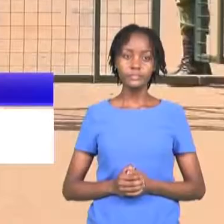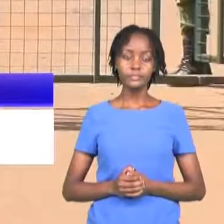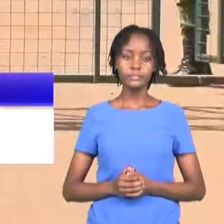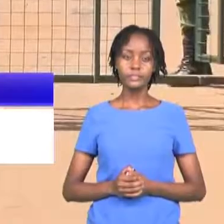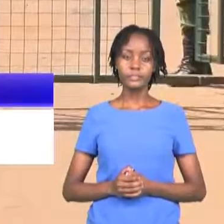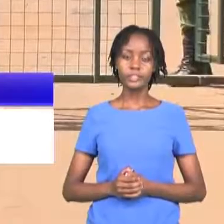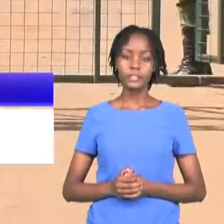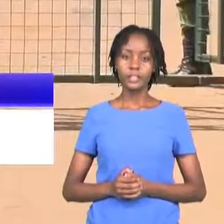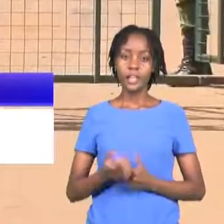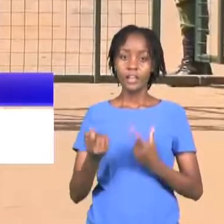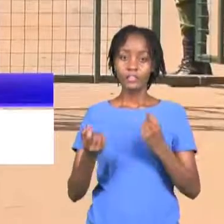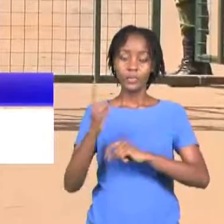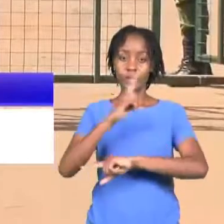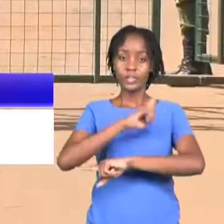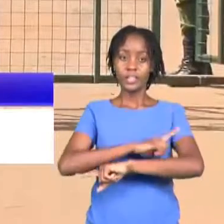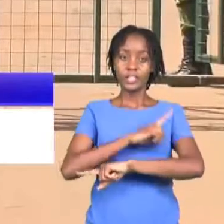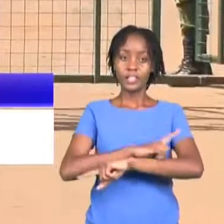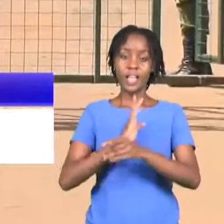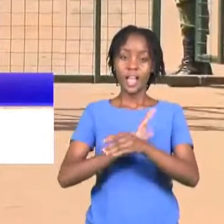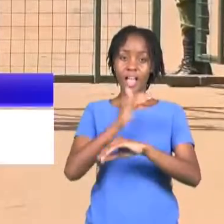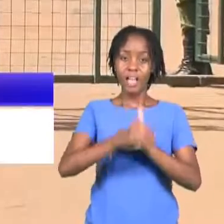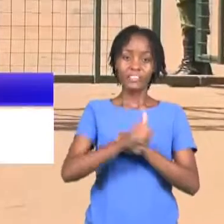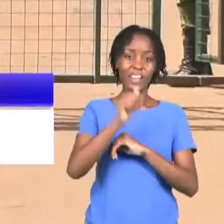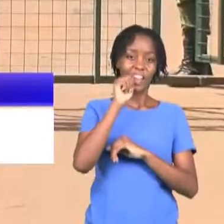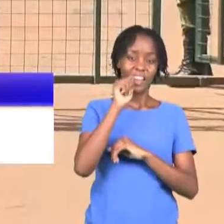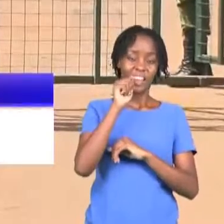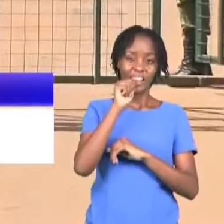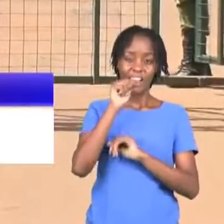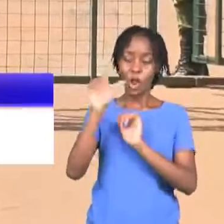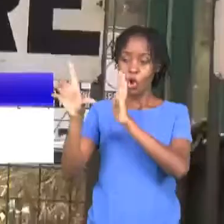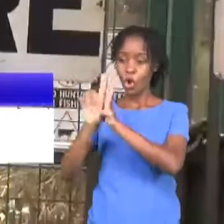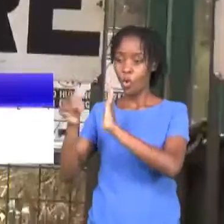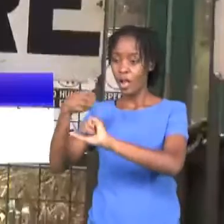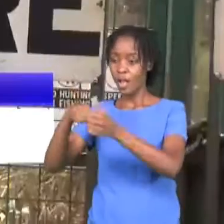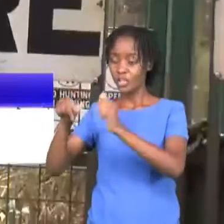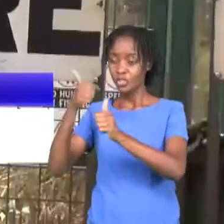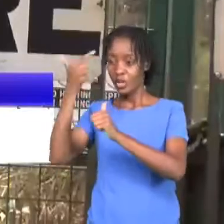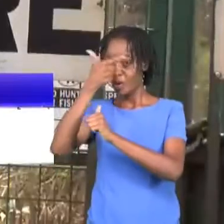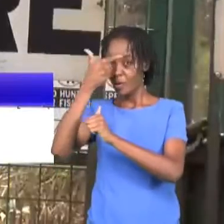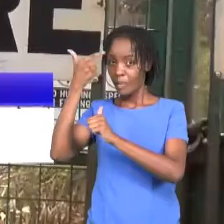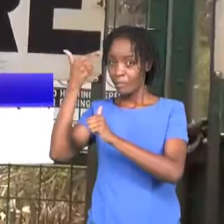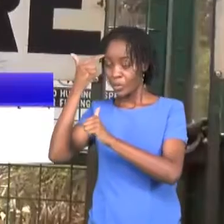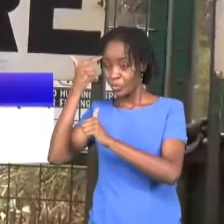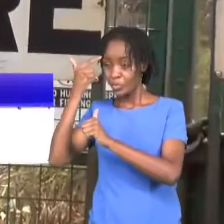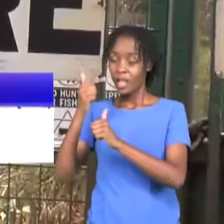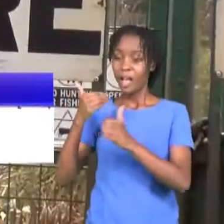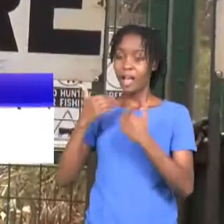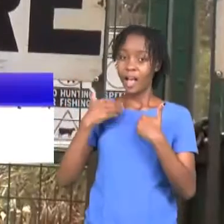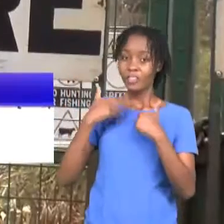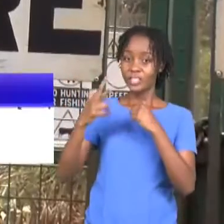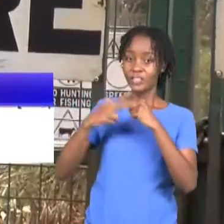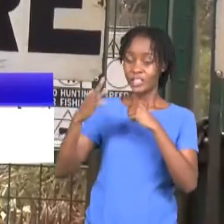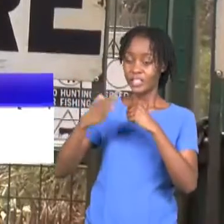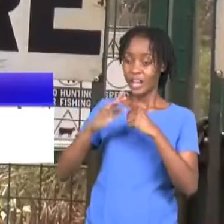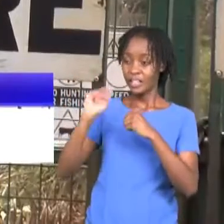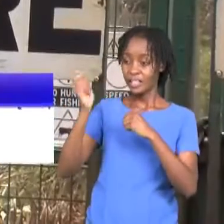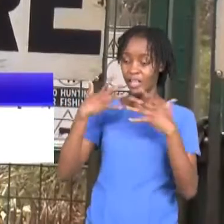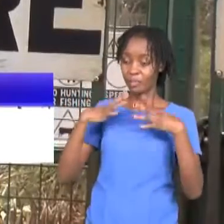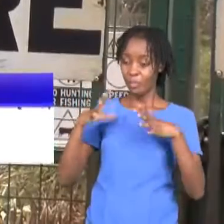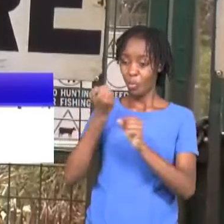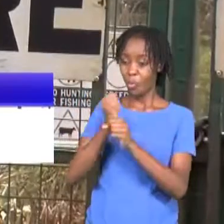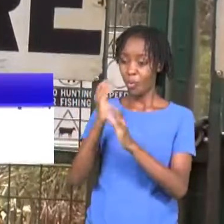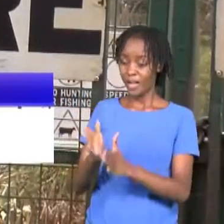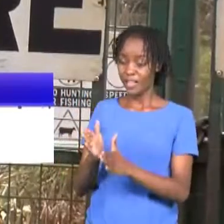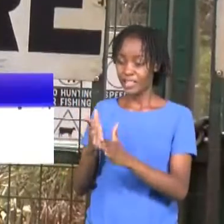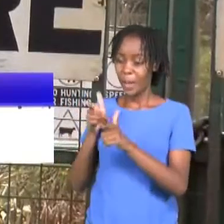Days after Britain took legal action against KAKUZI company for the lawsuit filed on behalf of 79 Kenyans at London's